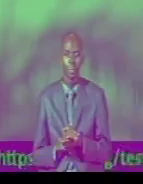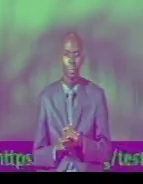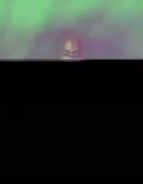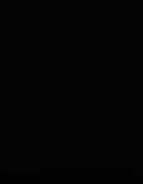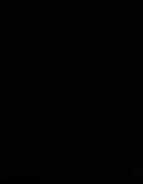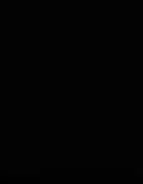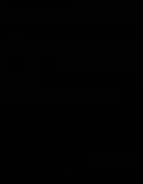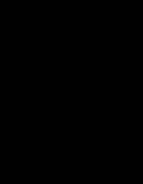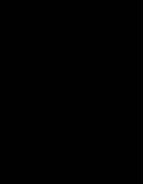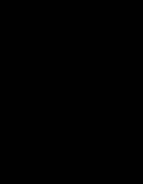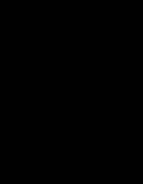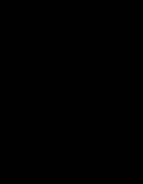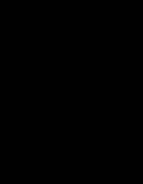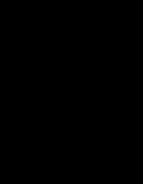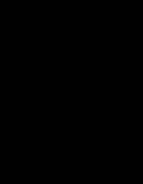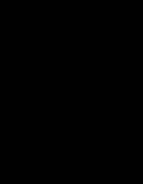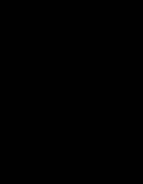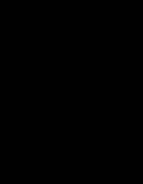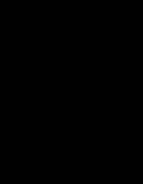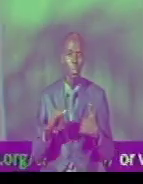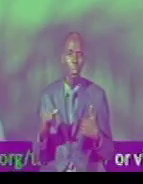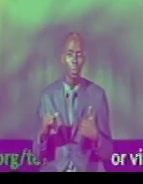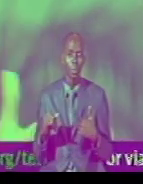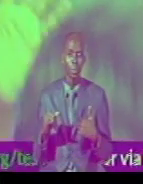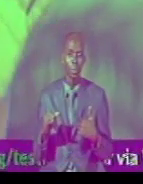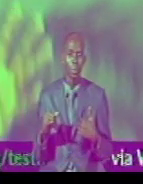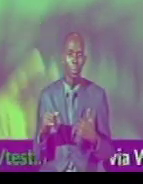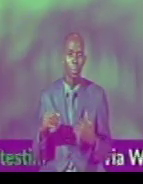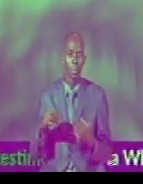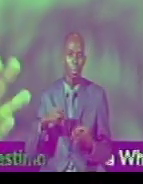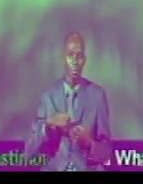been having a condition of bed. I knew